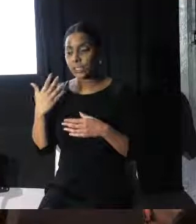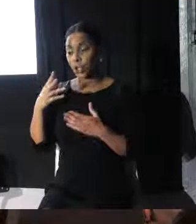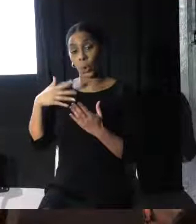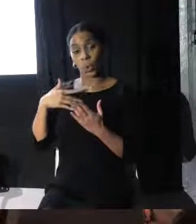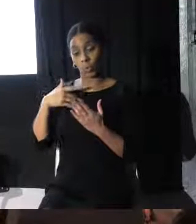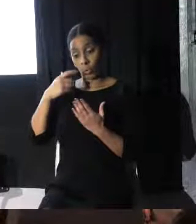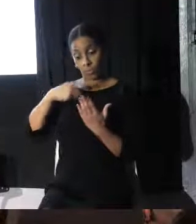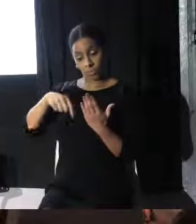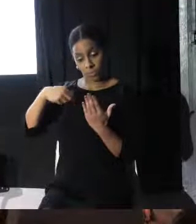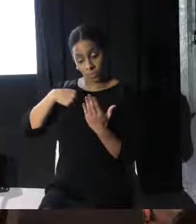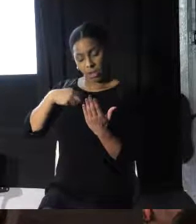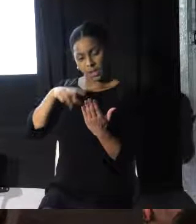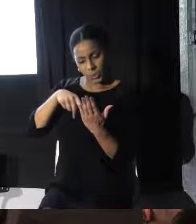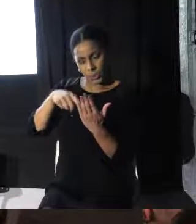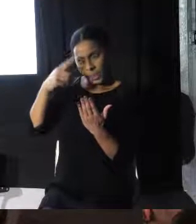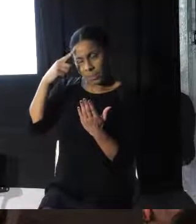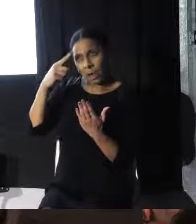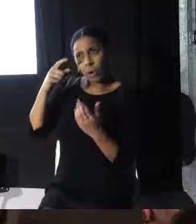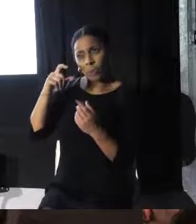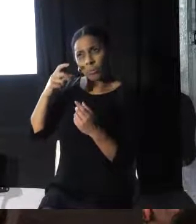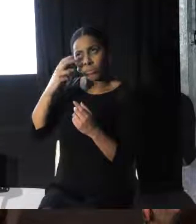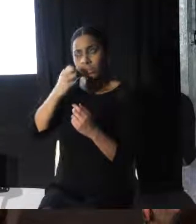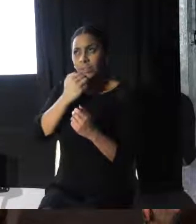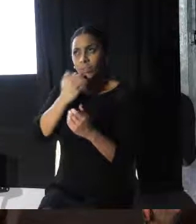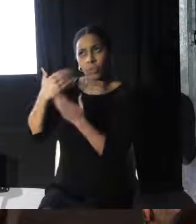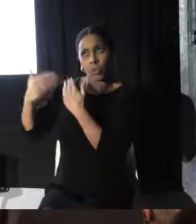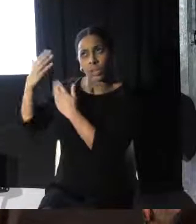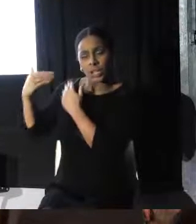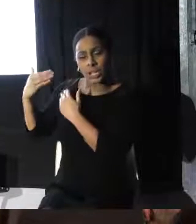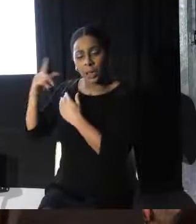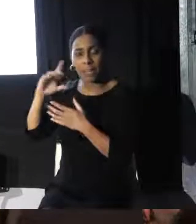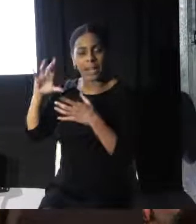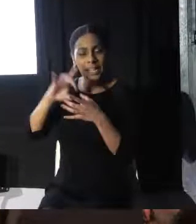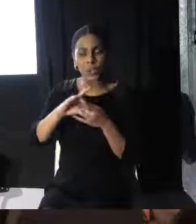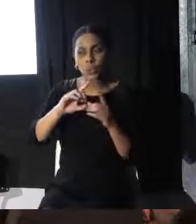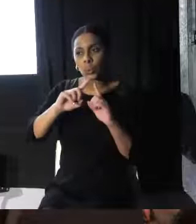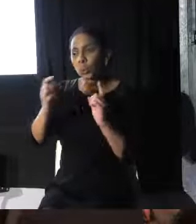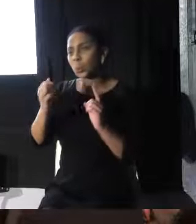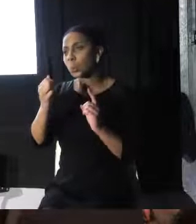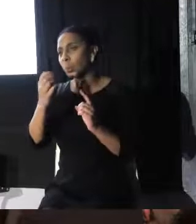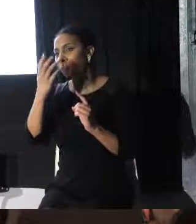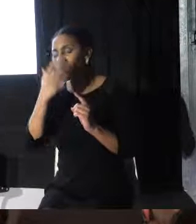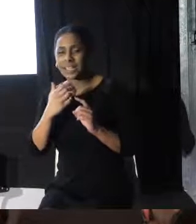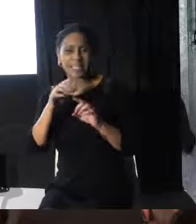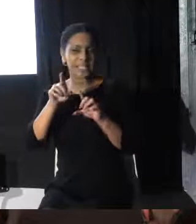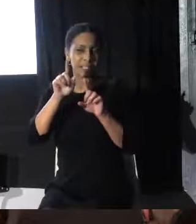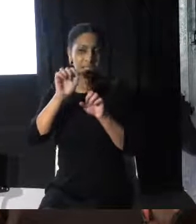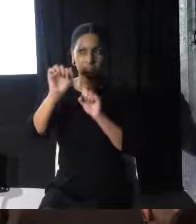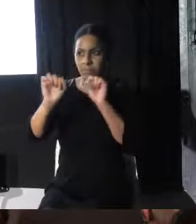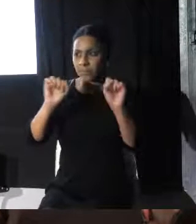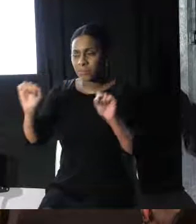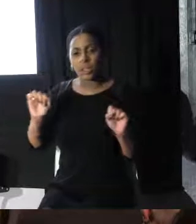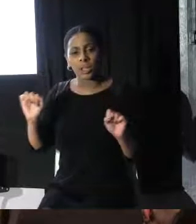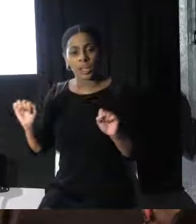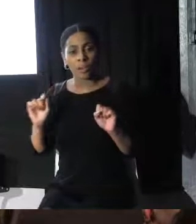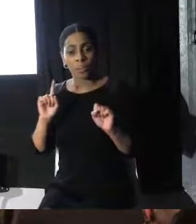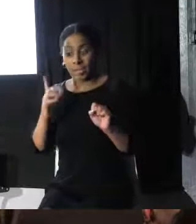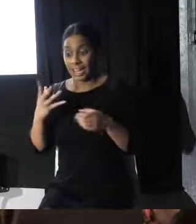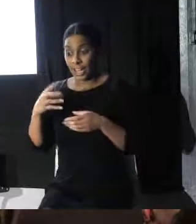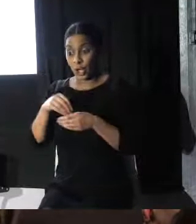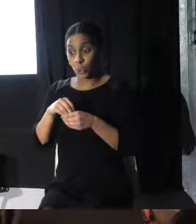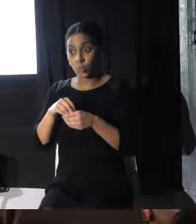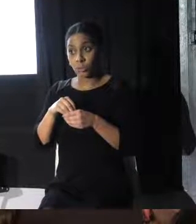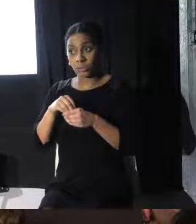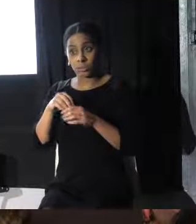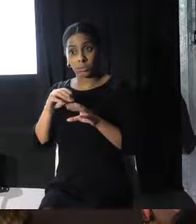its tormented chronology, but do such traces and imposed non-histories actually include not only the